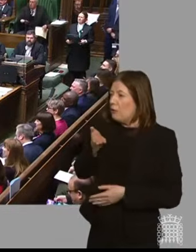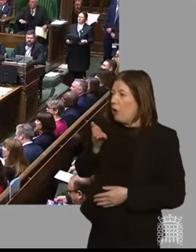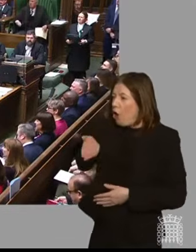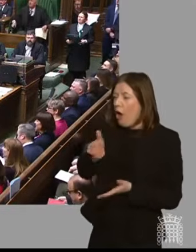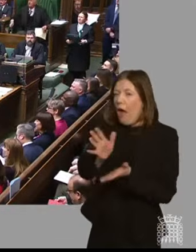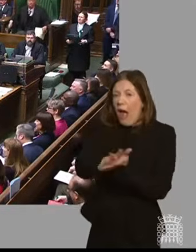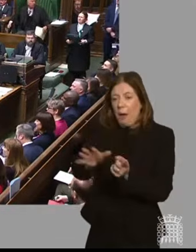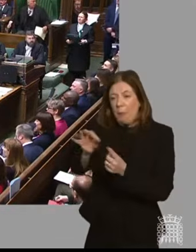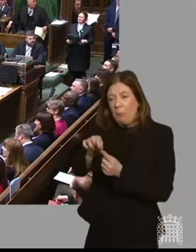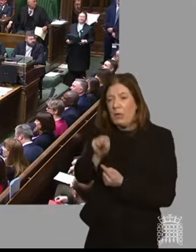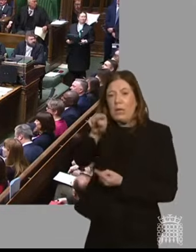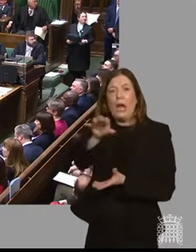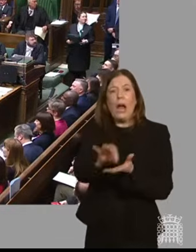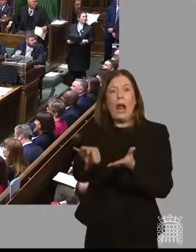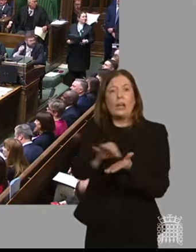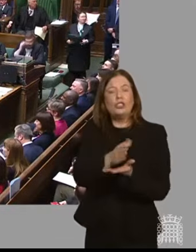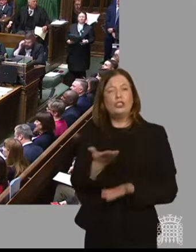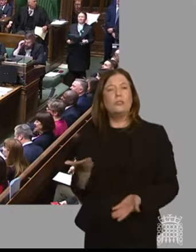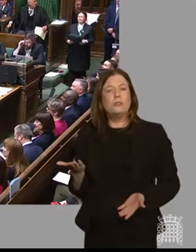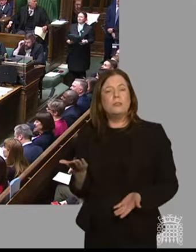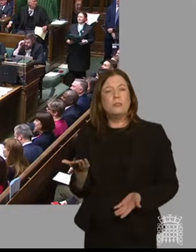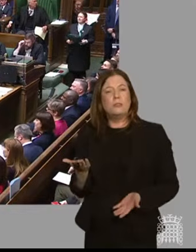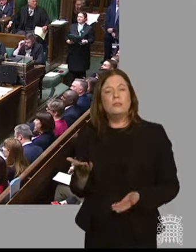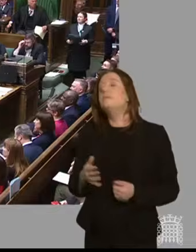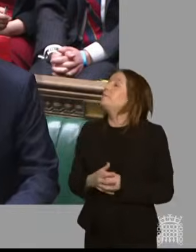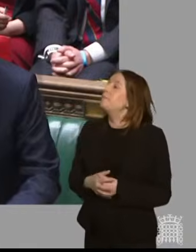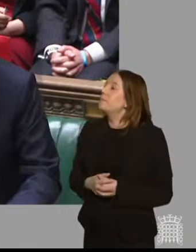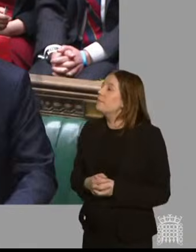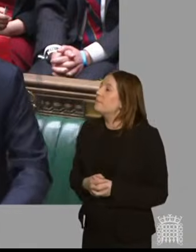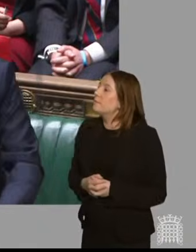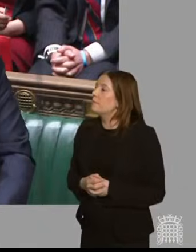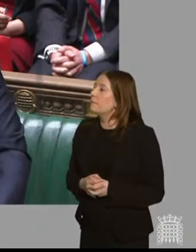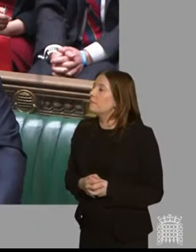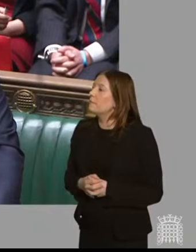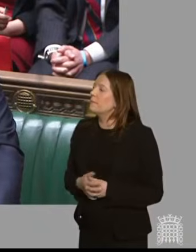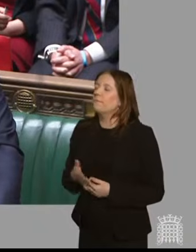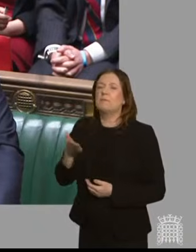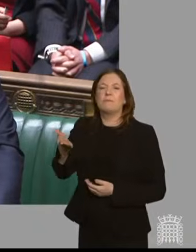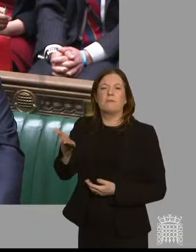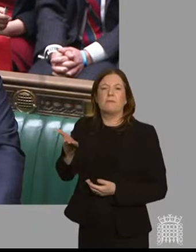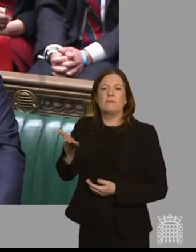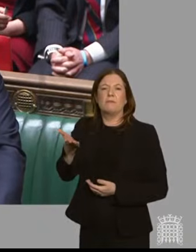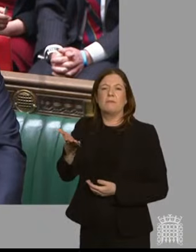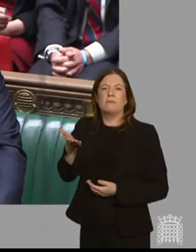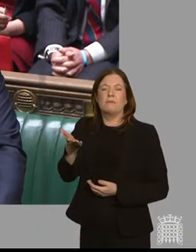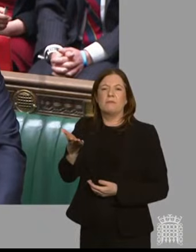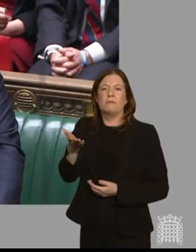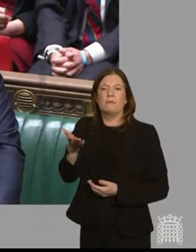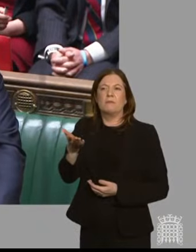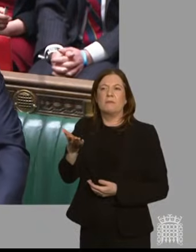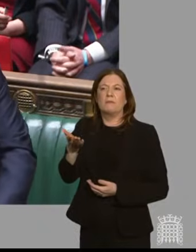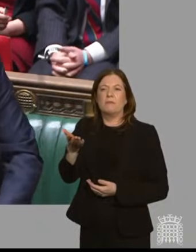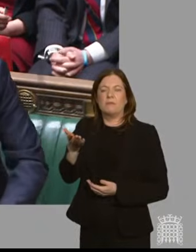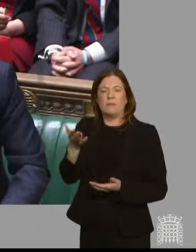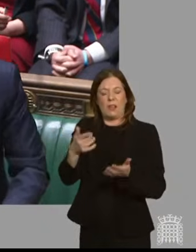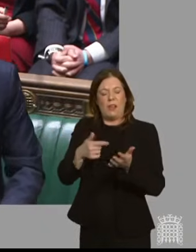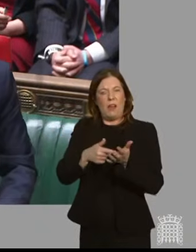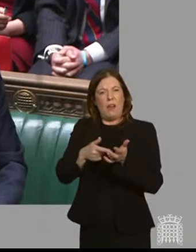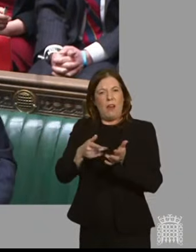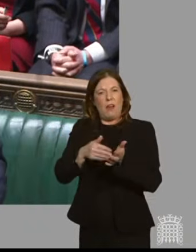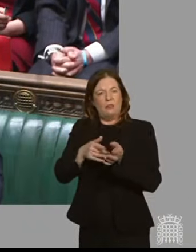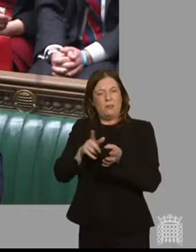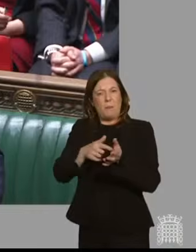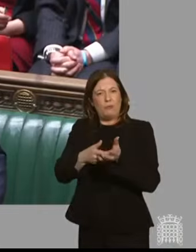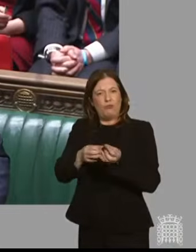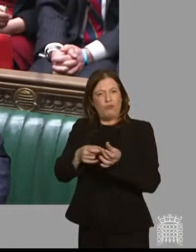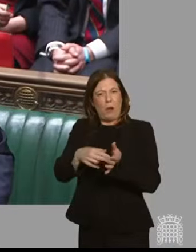Well, Mr. Speaker, I don't believe a single member of this House supports Tommy Robinson, Mr. Speaker. But